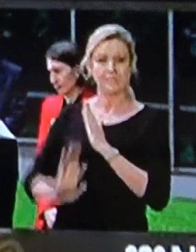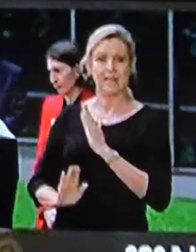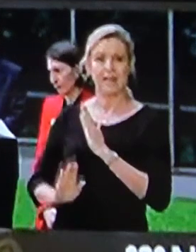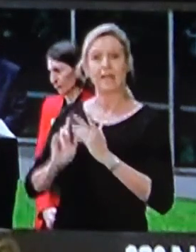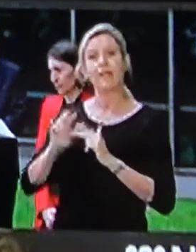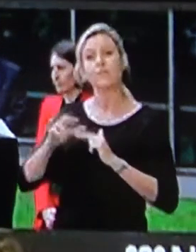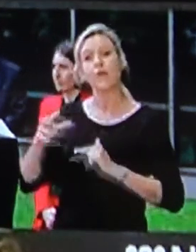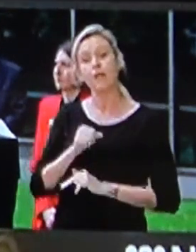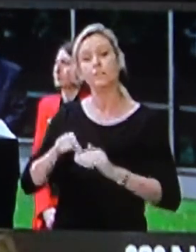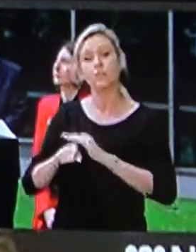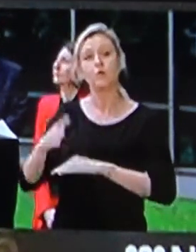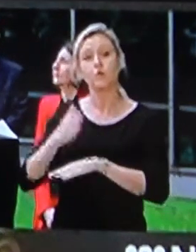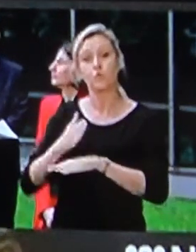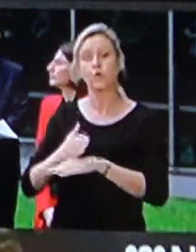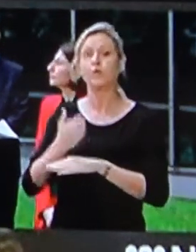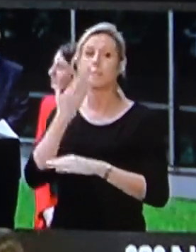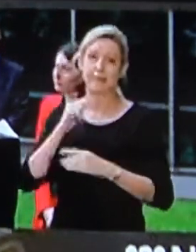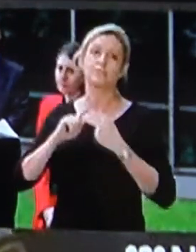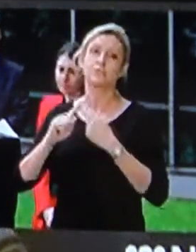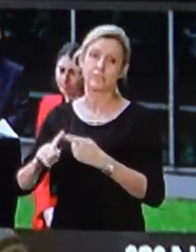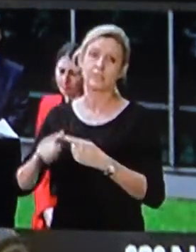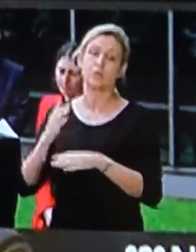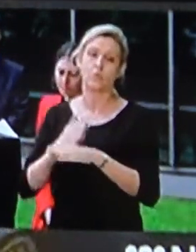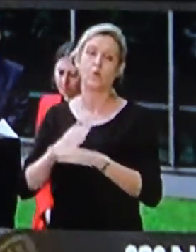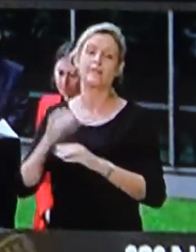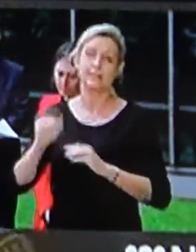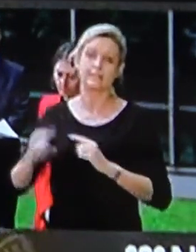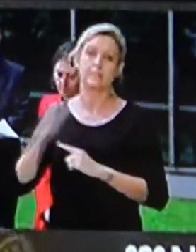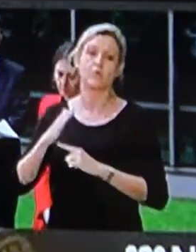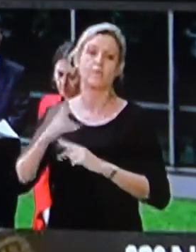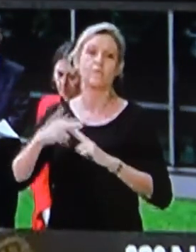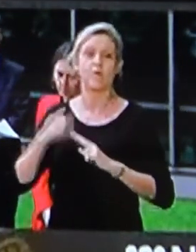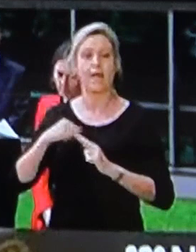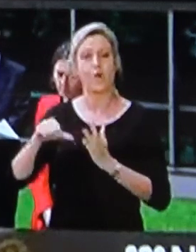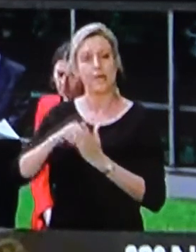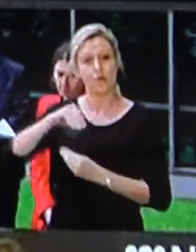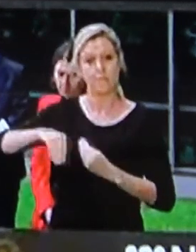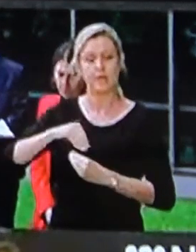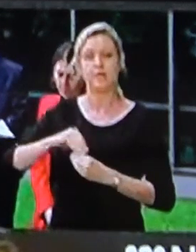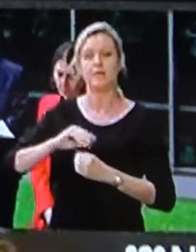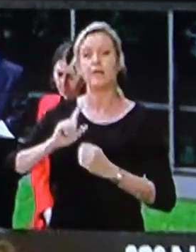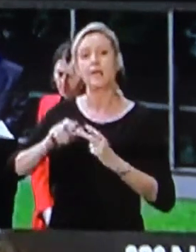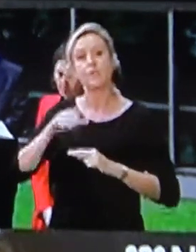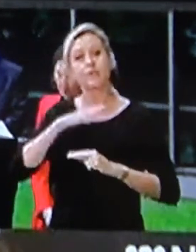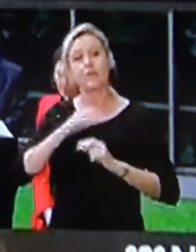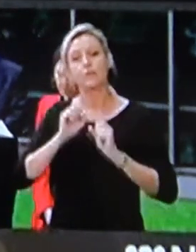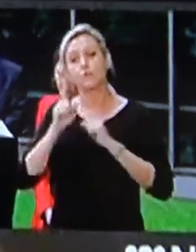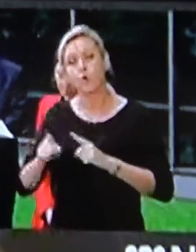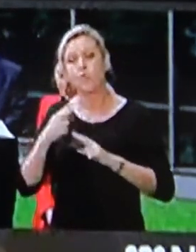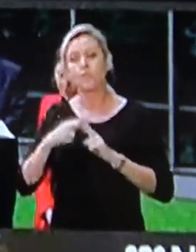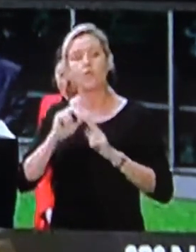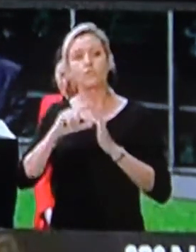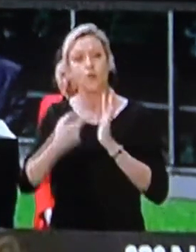please continue to work. It is so important for our economy long term. If you need medical assistance, pharmacies, doctors,